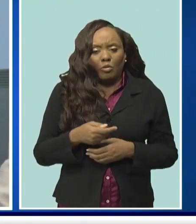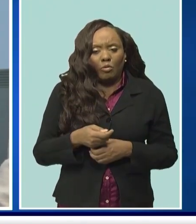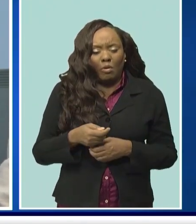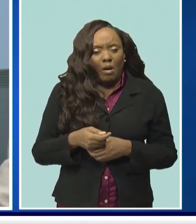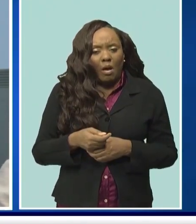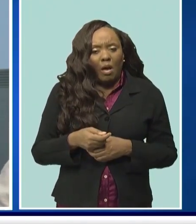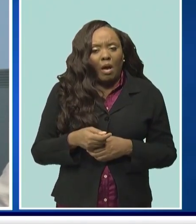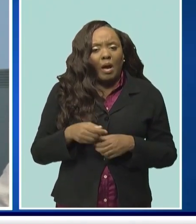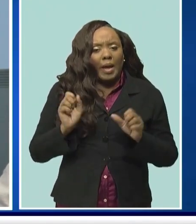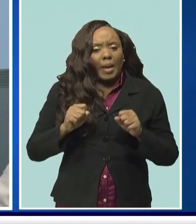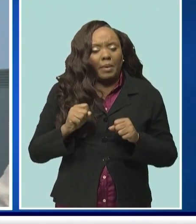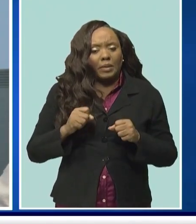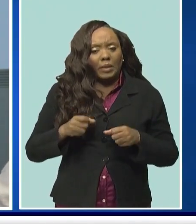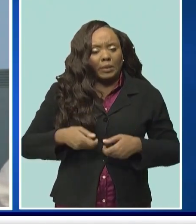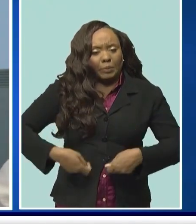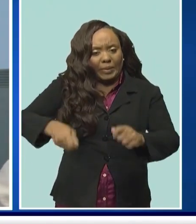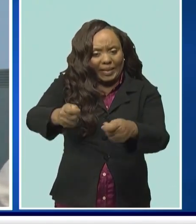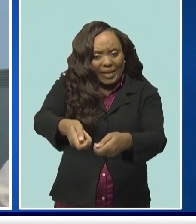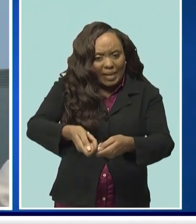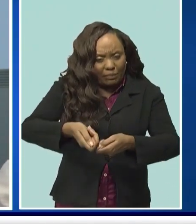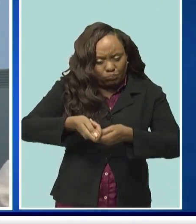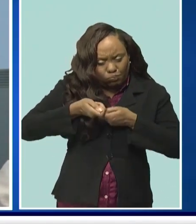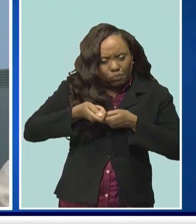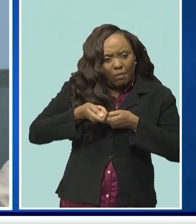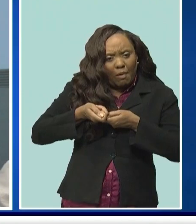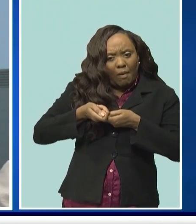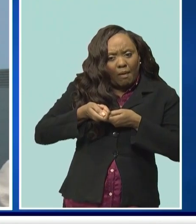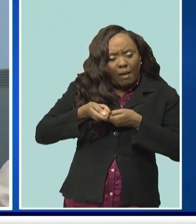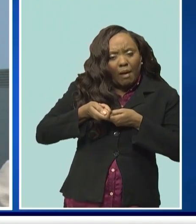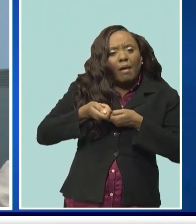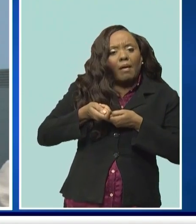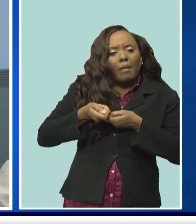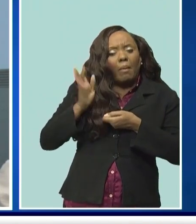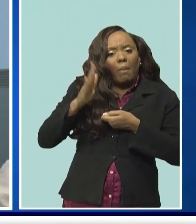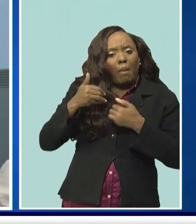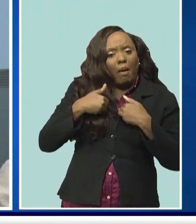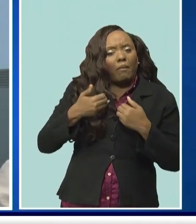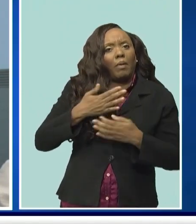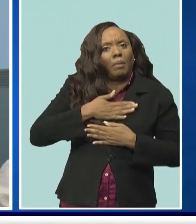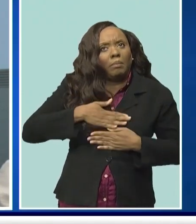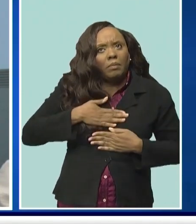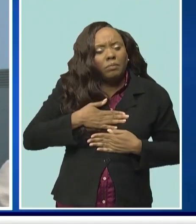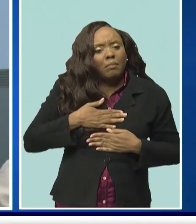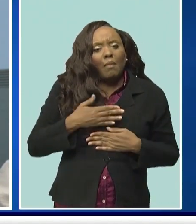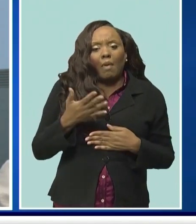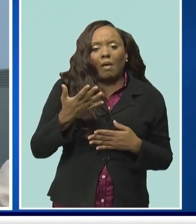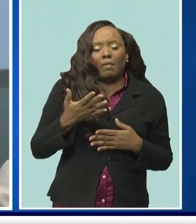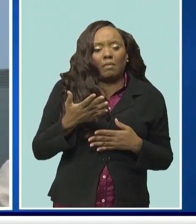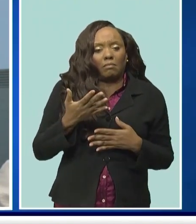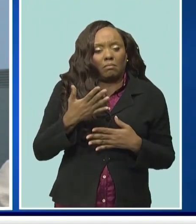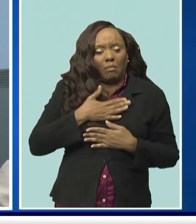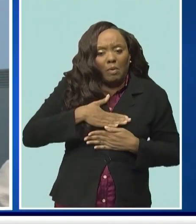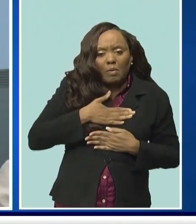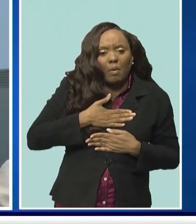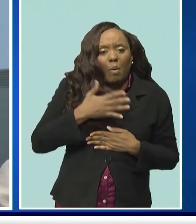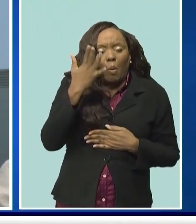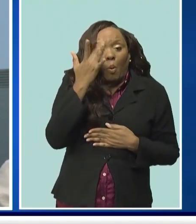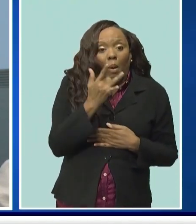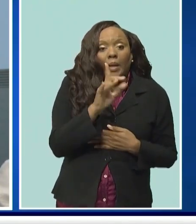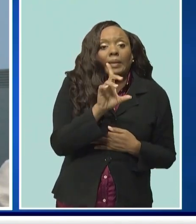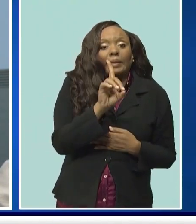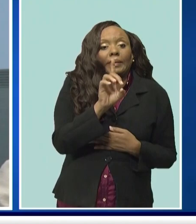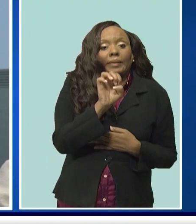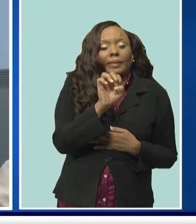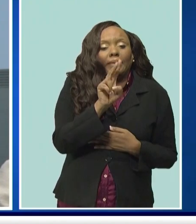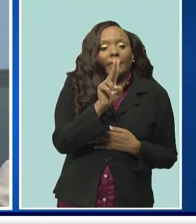ocean, and so that they will have an appreciation for the purposes of the devices. I might want to